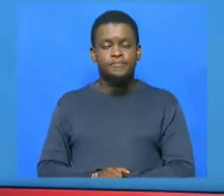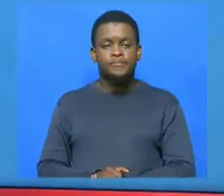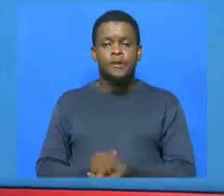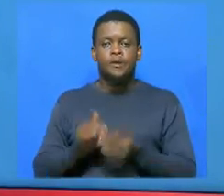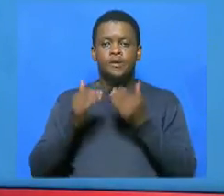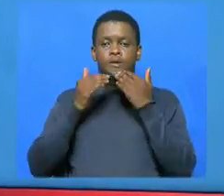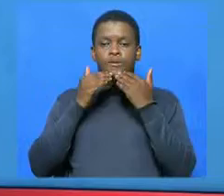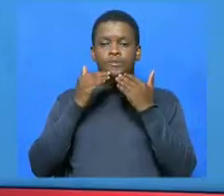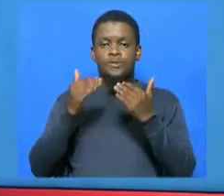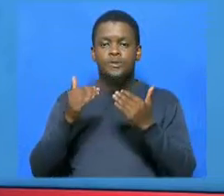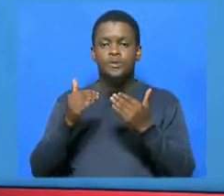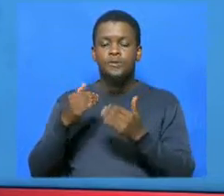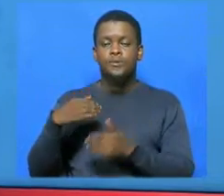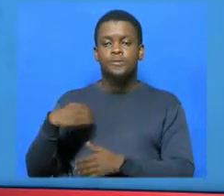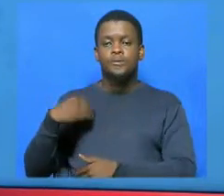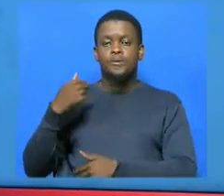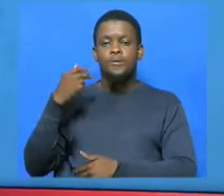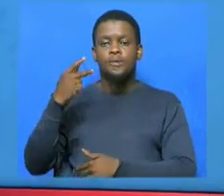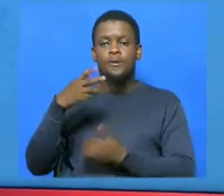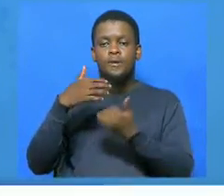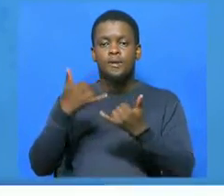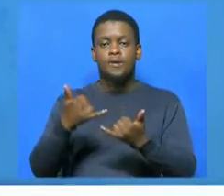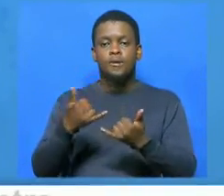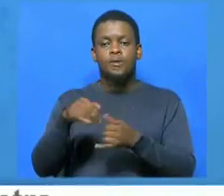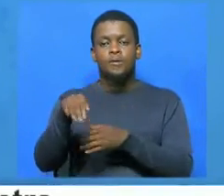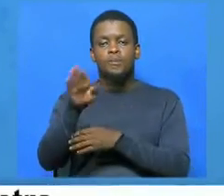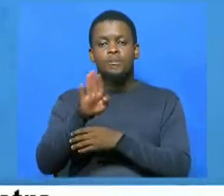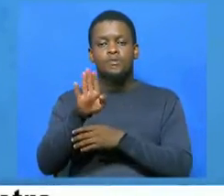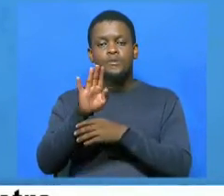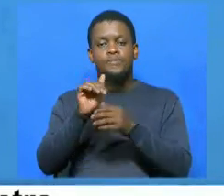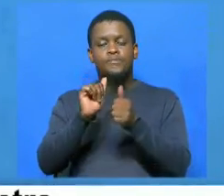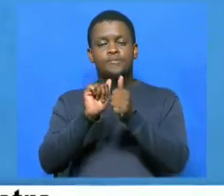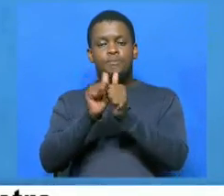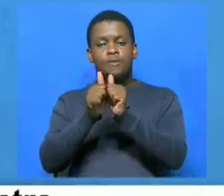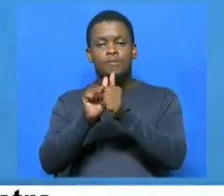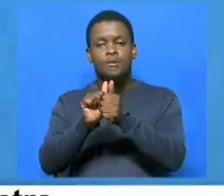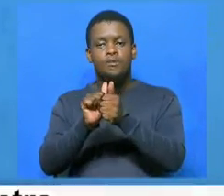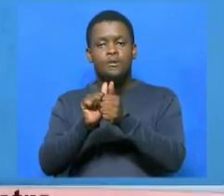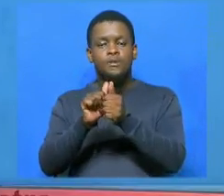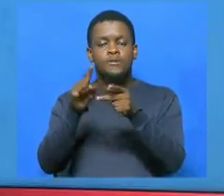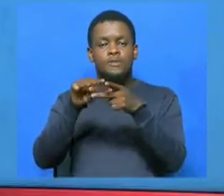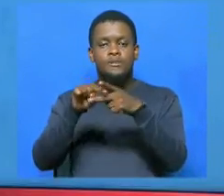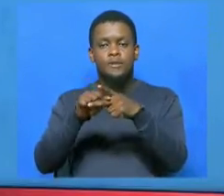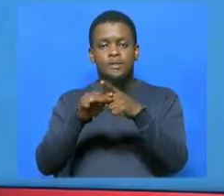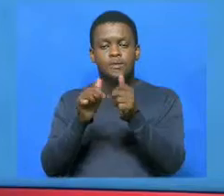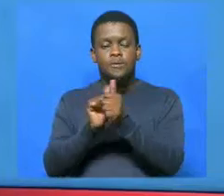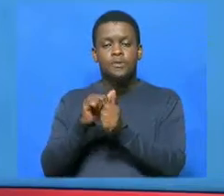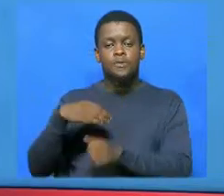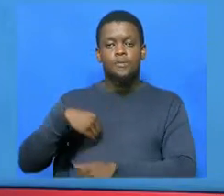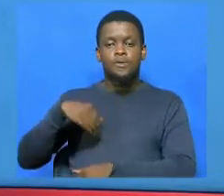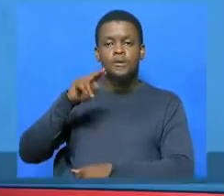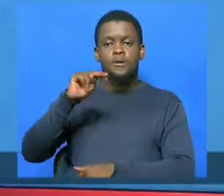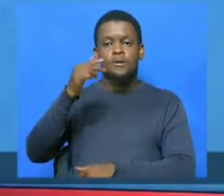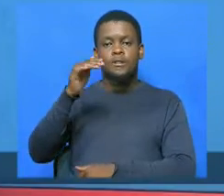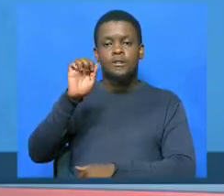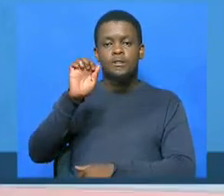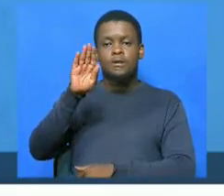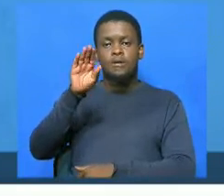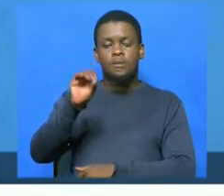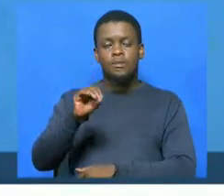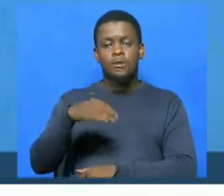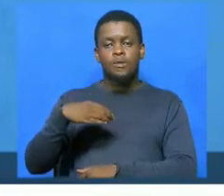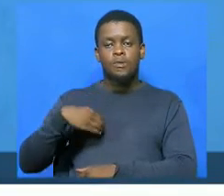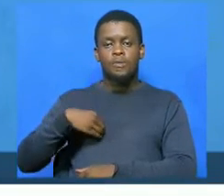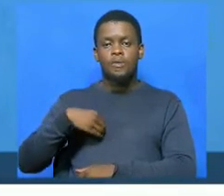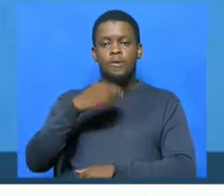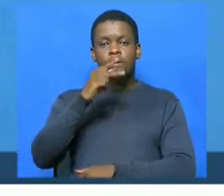Thank you very much, Khomuzo Mapani. Now, Botswana Tonight Sports News follows with me, Ndabugang Sebetlela. Ms. Kibalibile